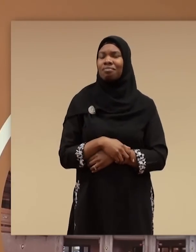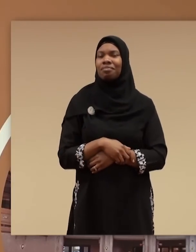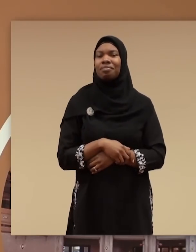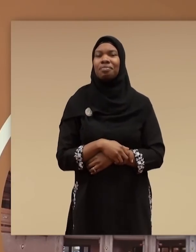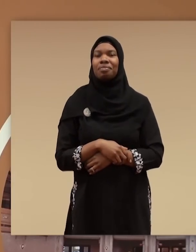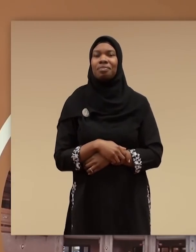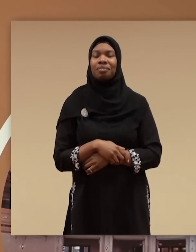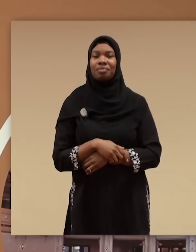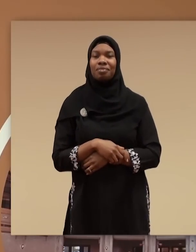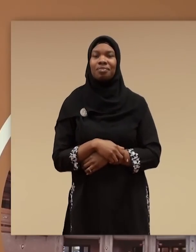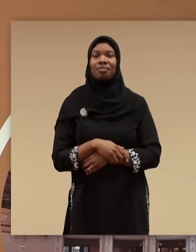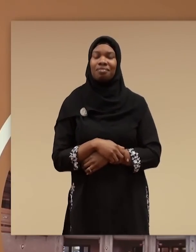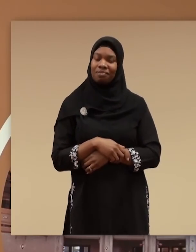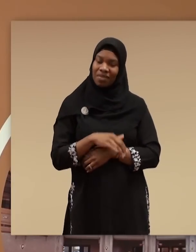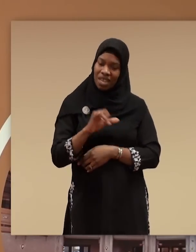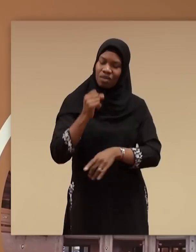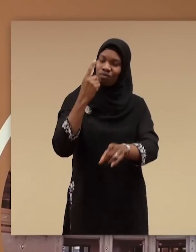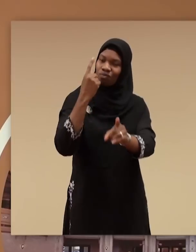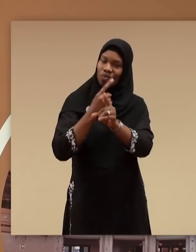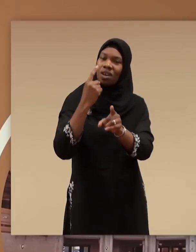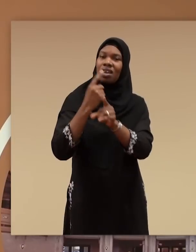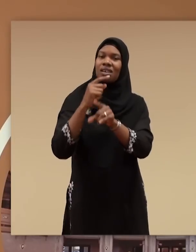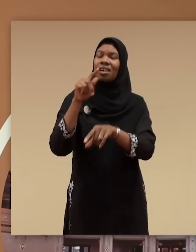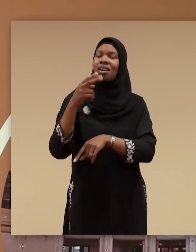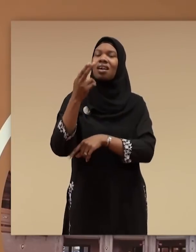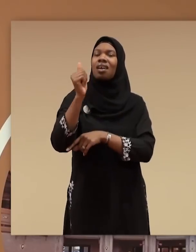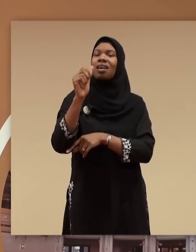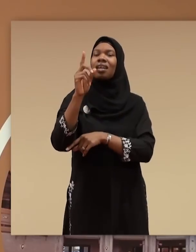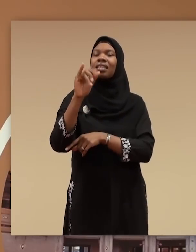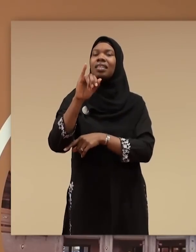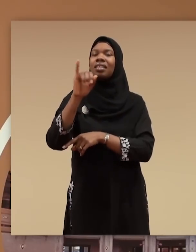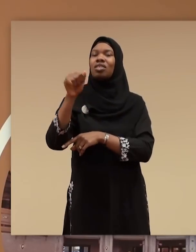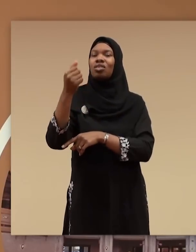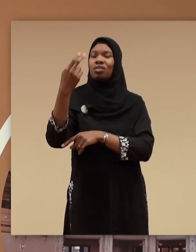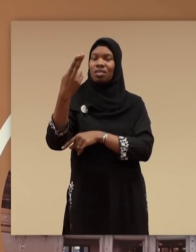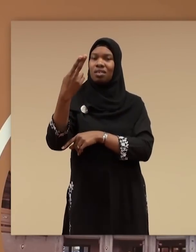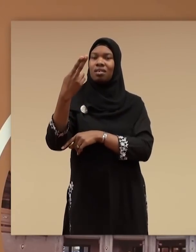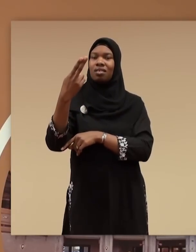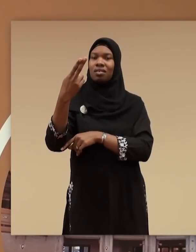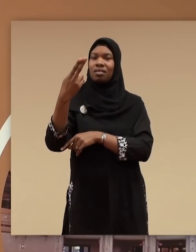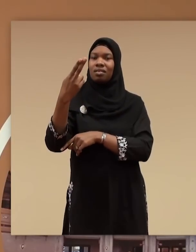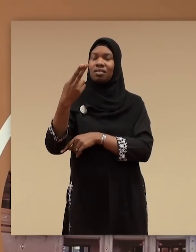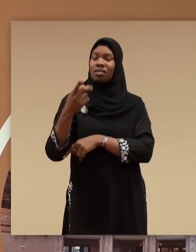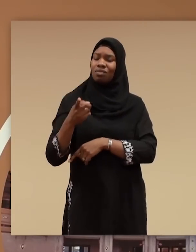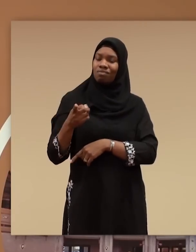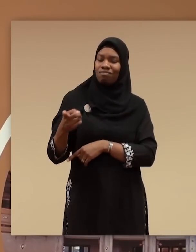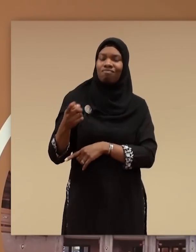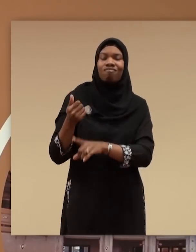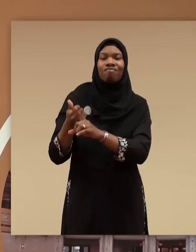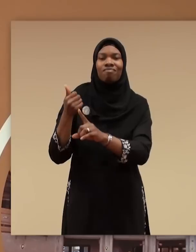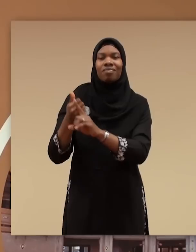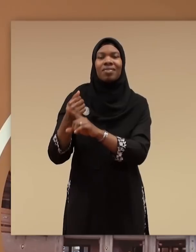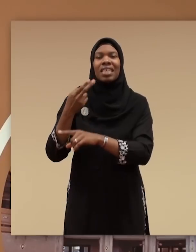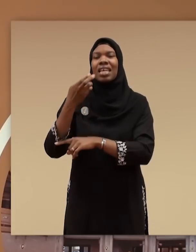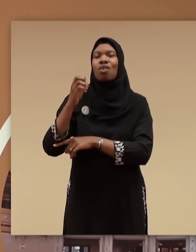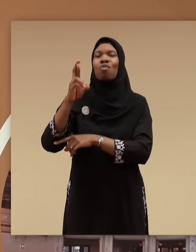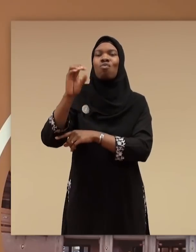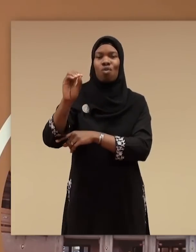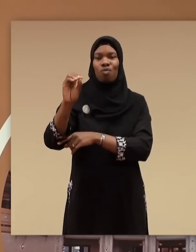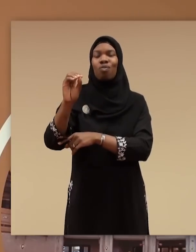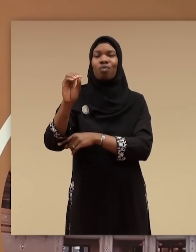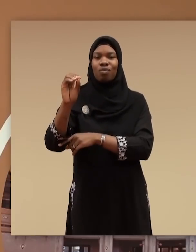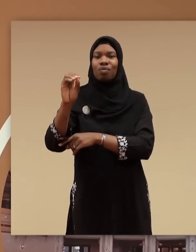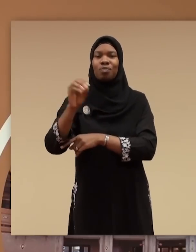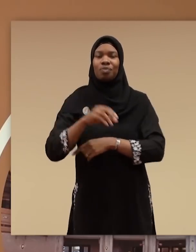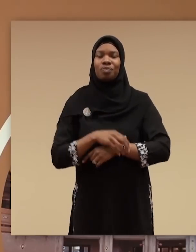bint Khuwaylid radiallahu anha was the hero or the heroine of the blockade.